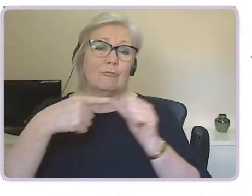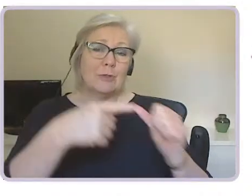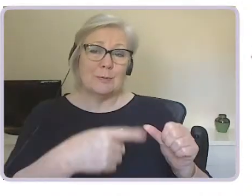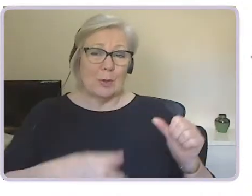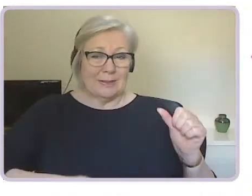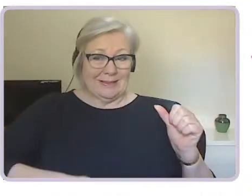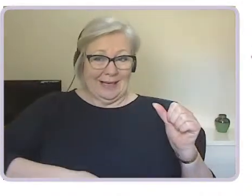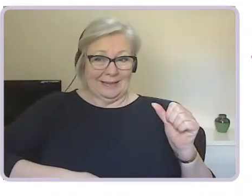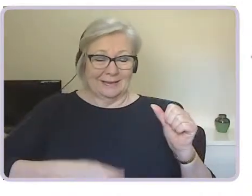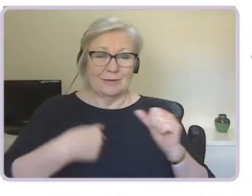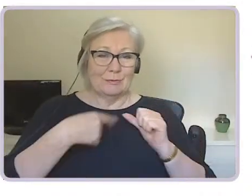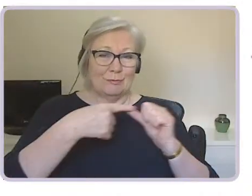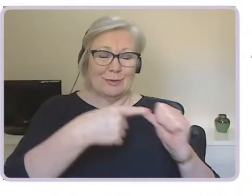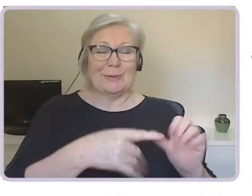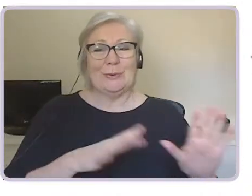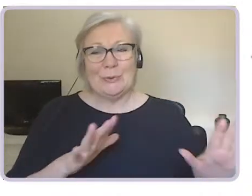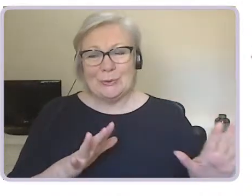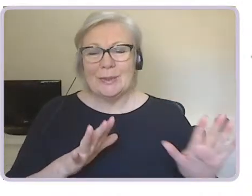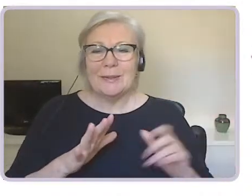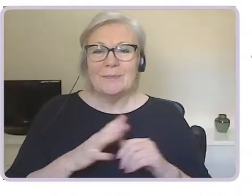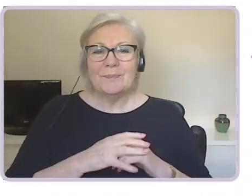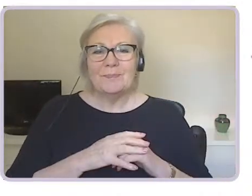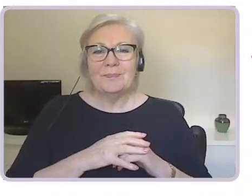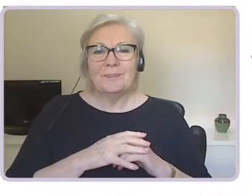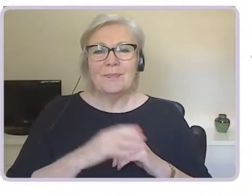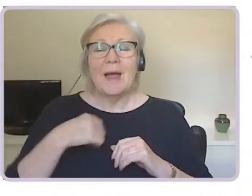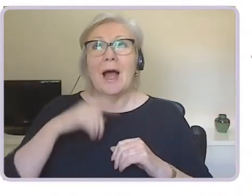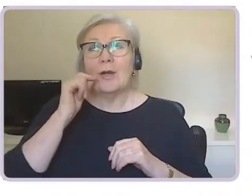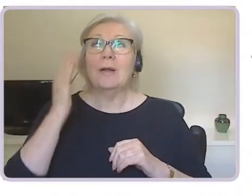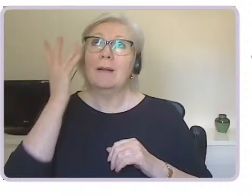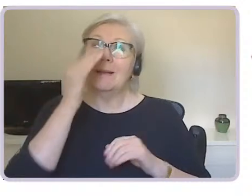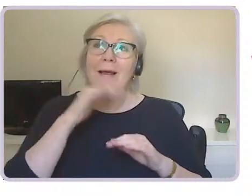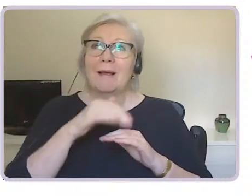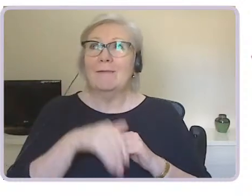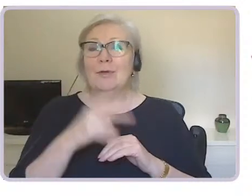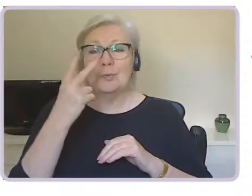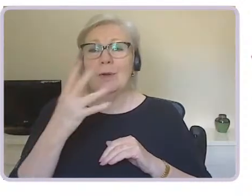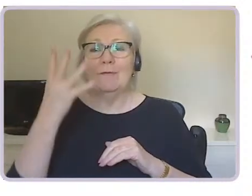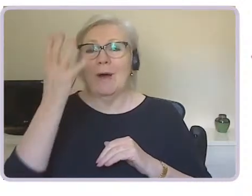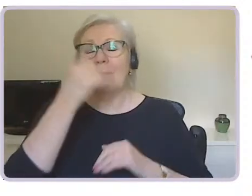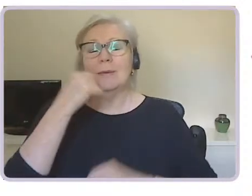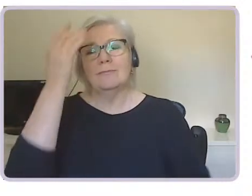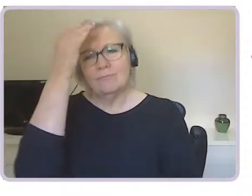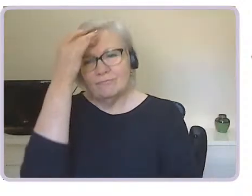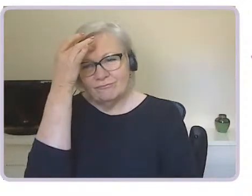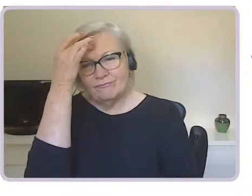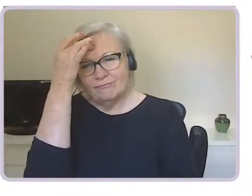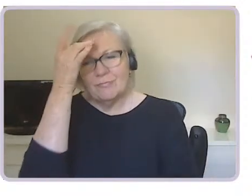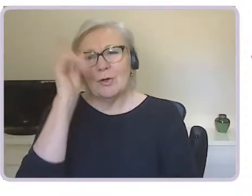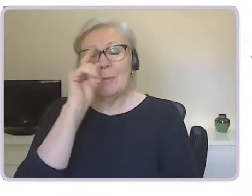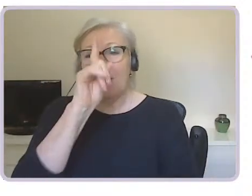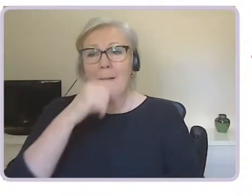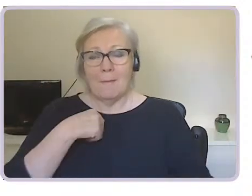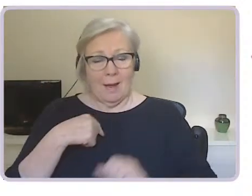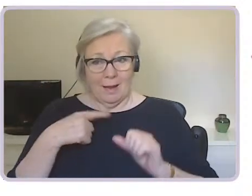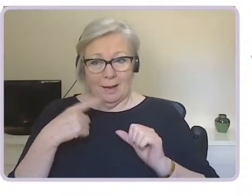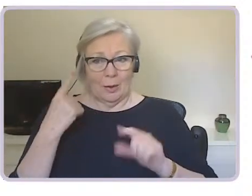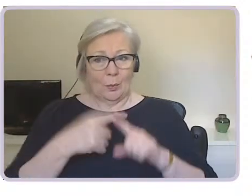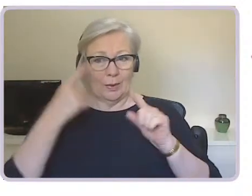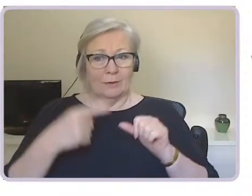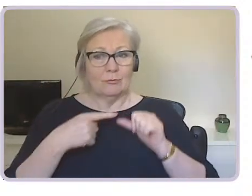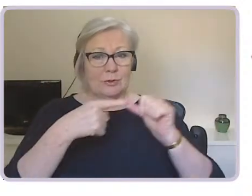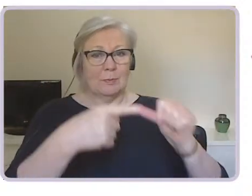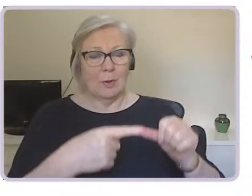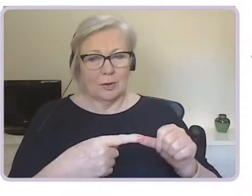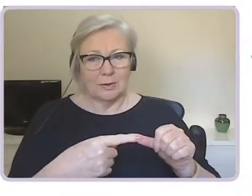question, although if I reflect on it for the next 24 hours, I might have more ideas. But I think my gut reaction is, from a